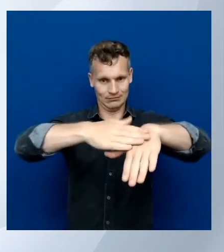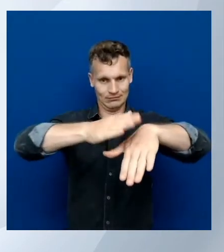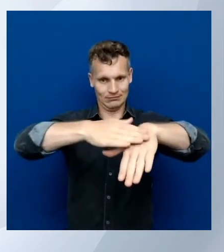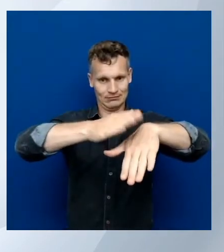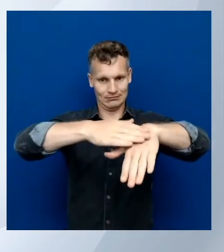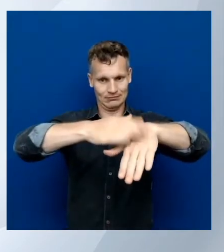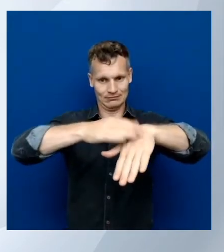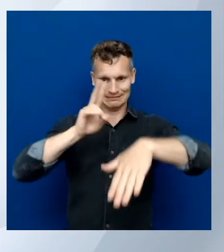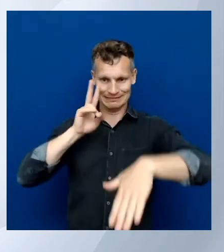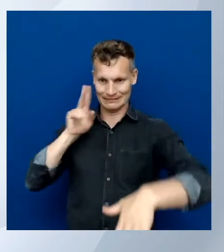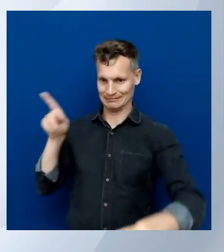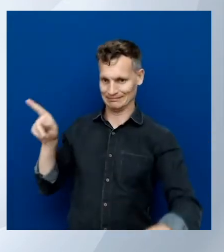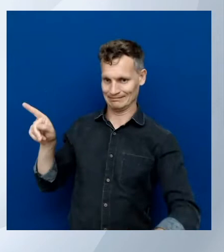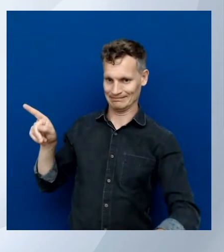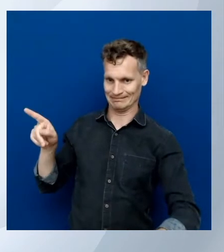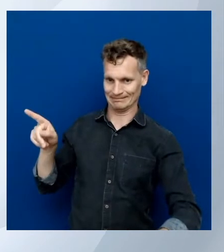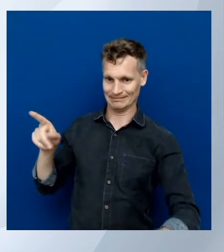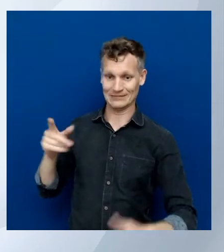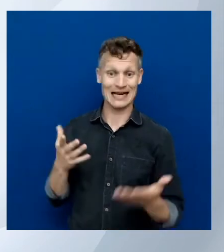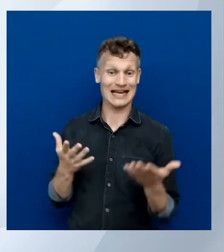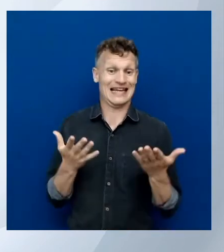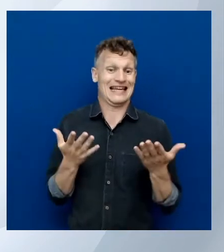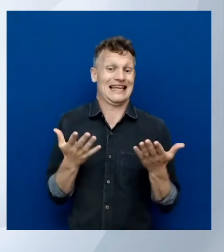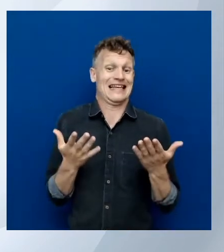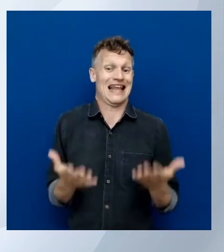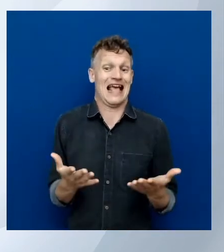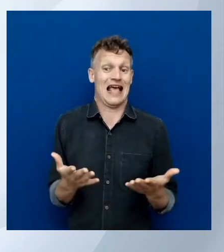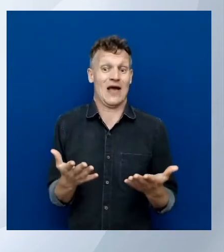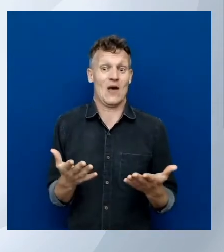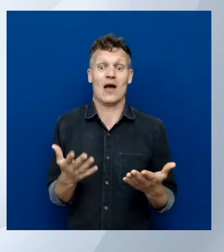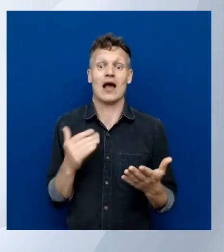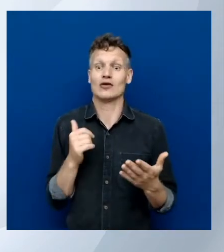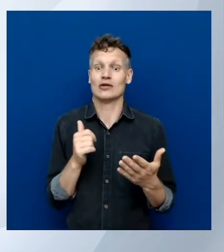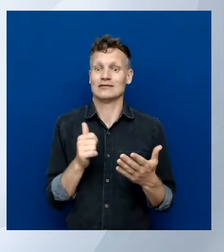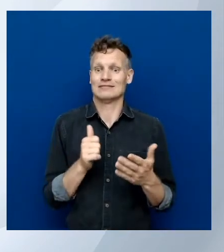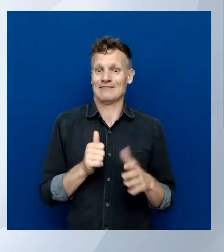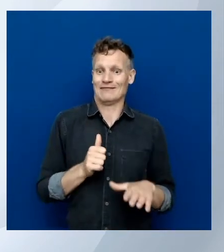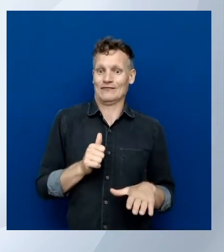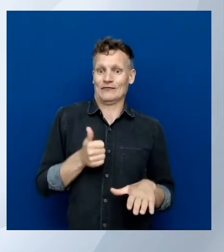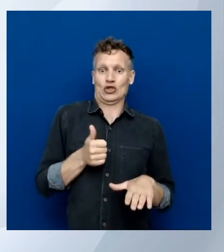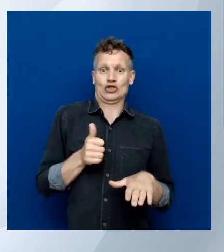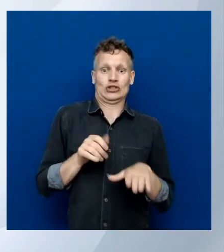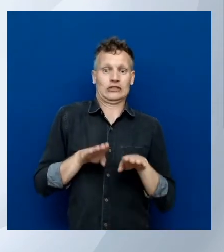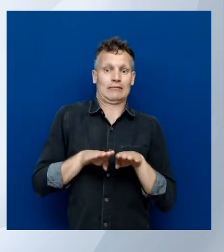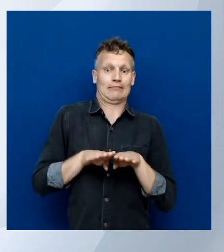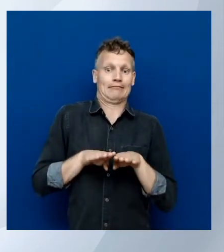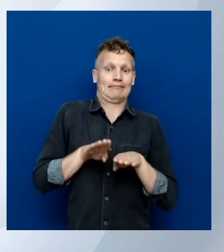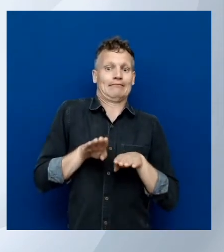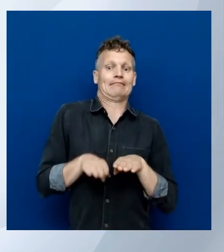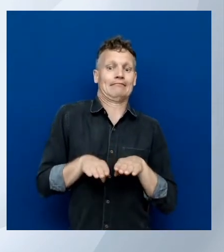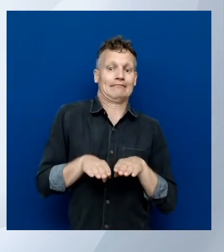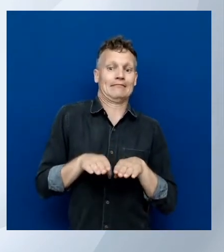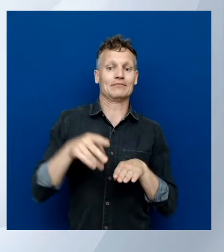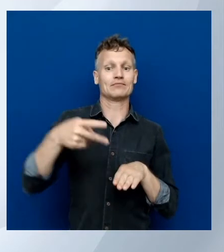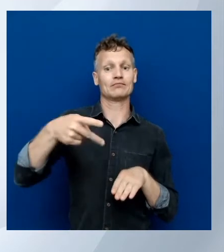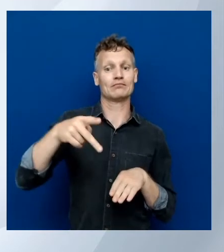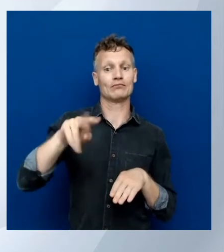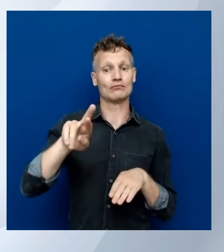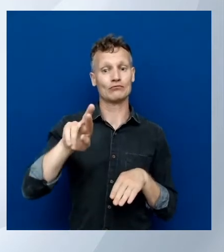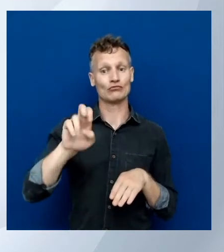right now it's still in preview. And if you use a preview mode on your existing production